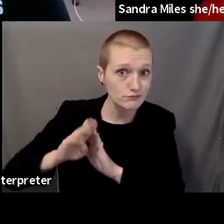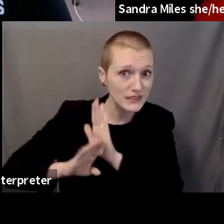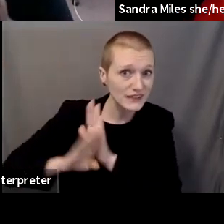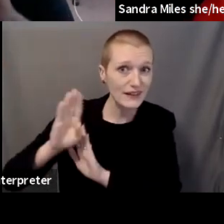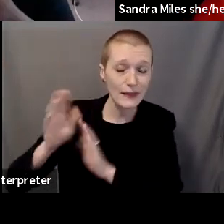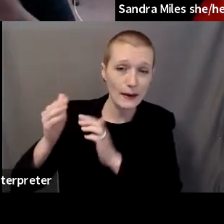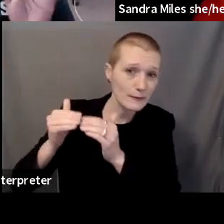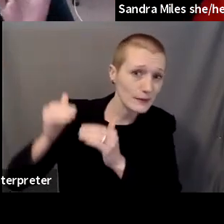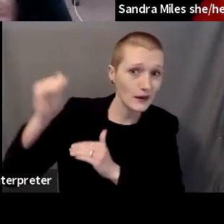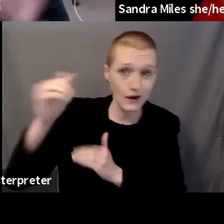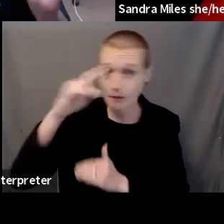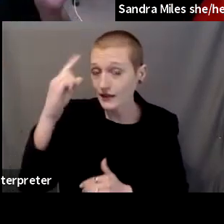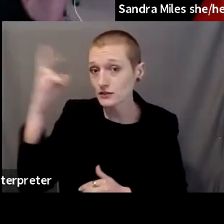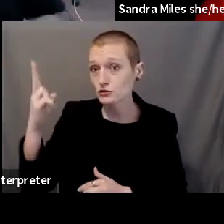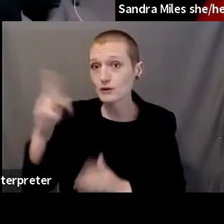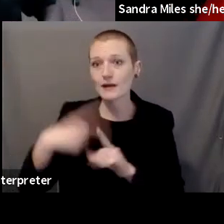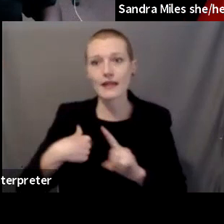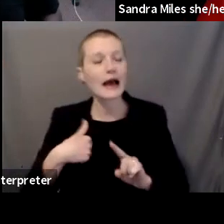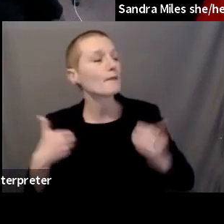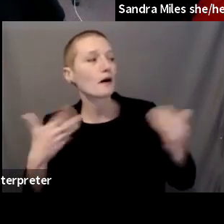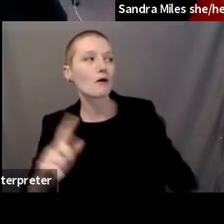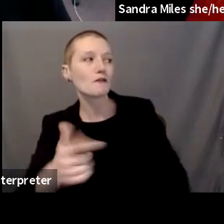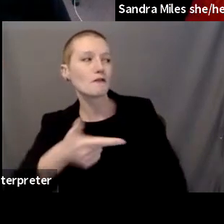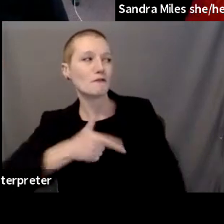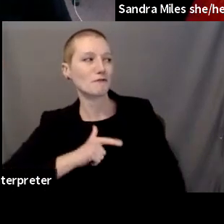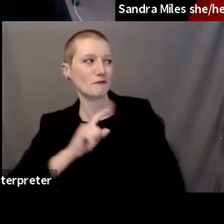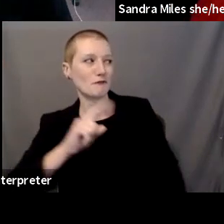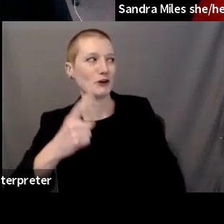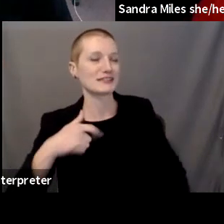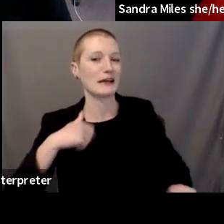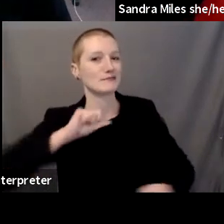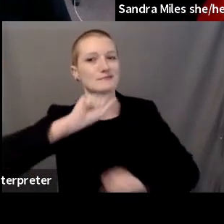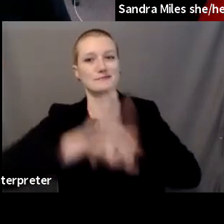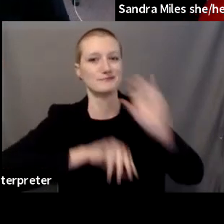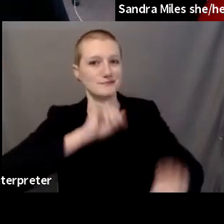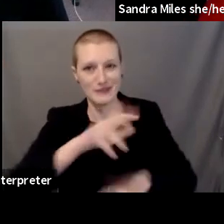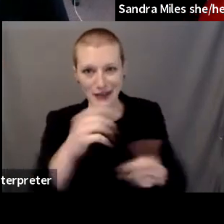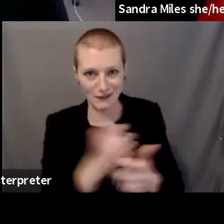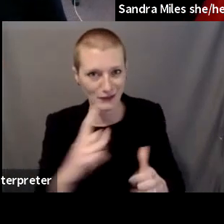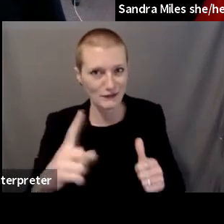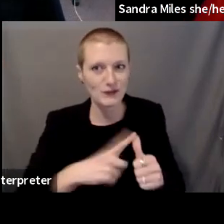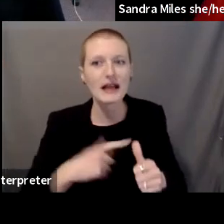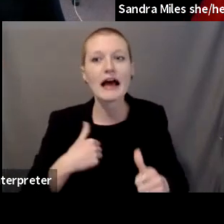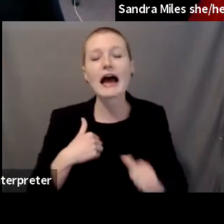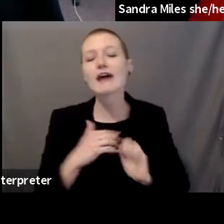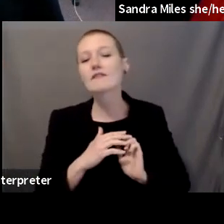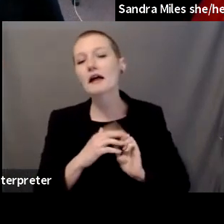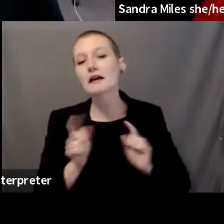Month? I'm just gonna go first so I can get all my thoughts out first. I have like a counter question to